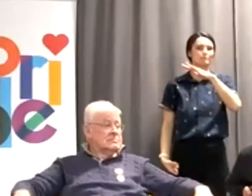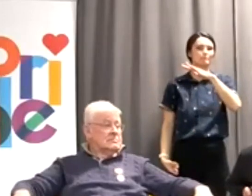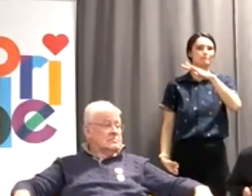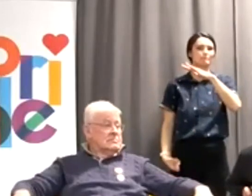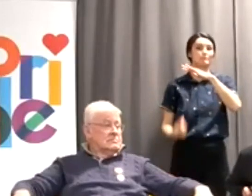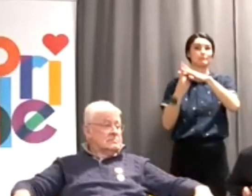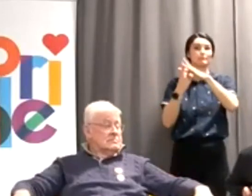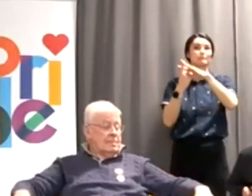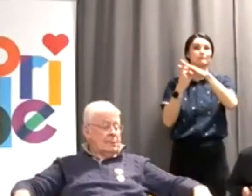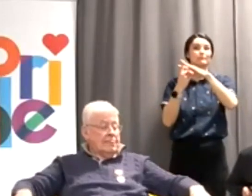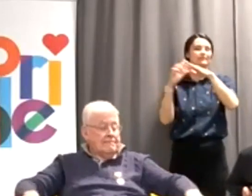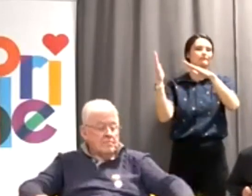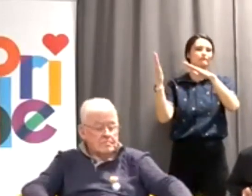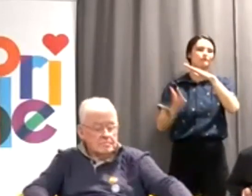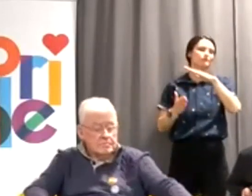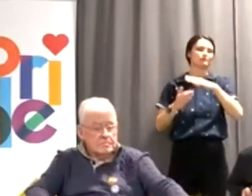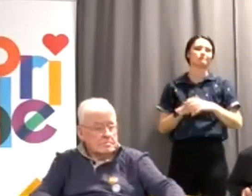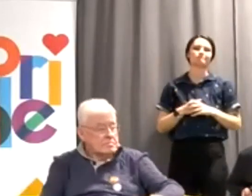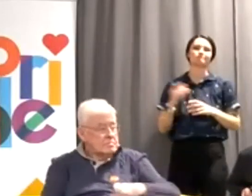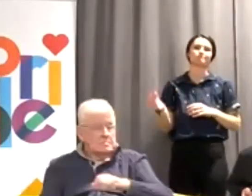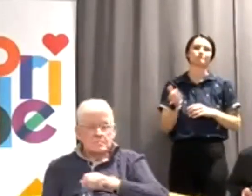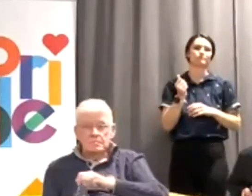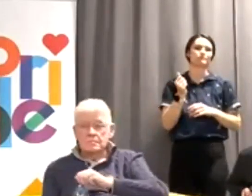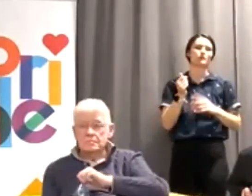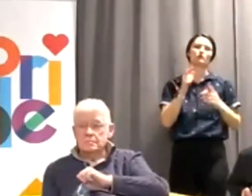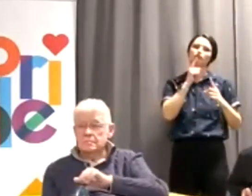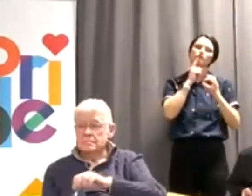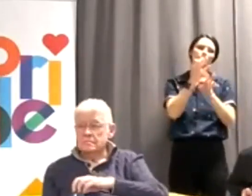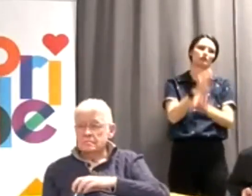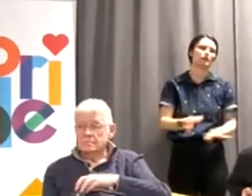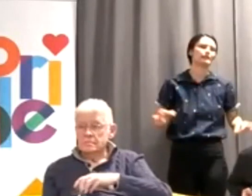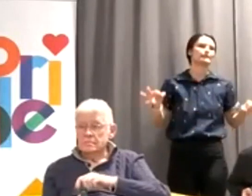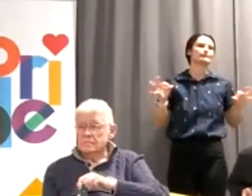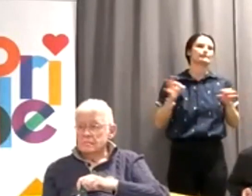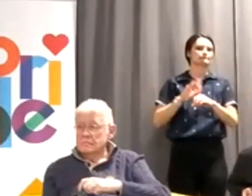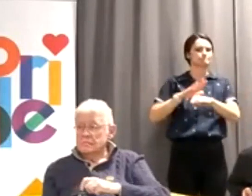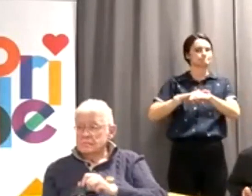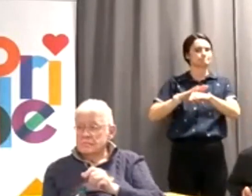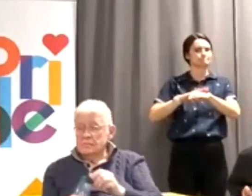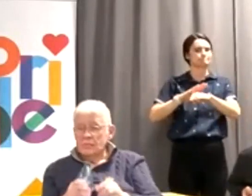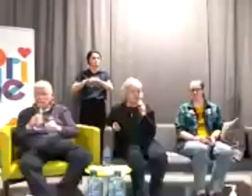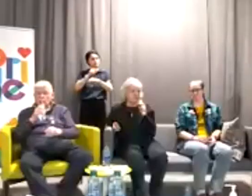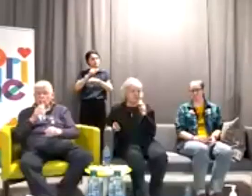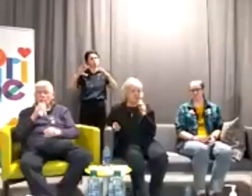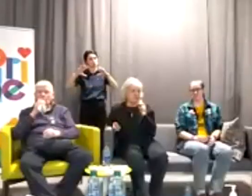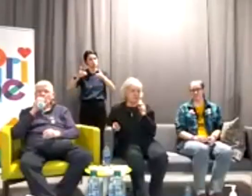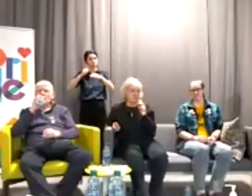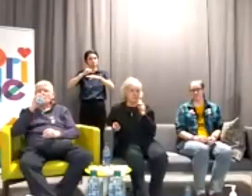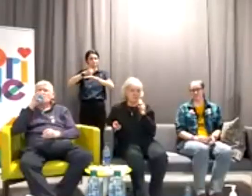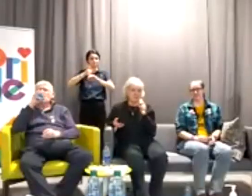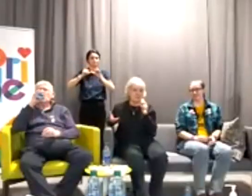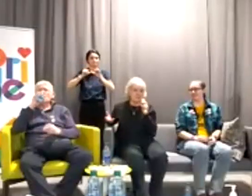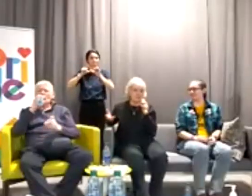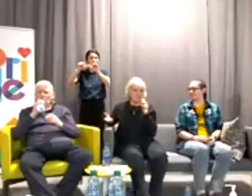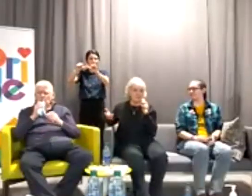never to be heard from again. So it's really important that you guys carry on, and it's